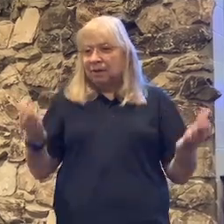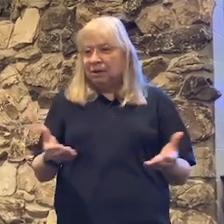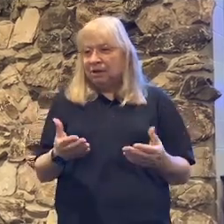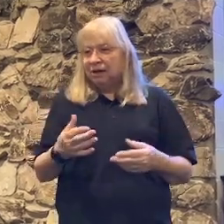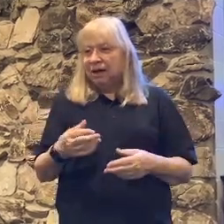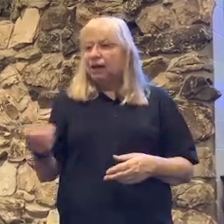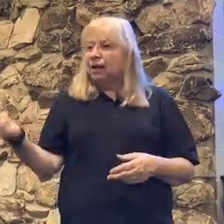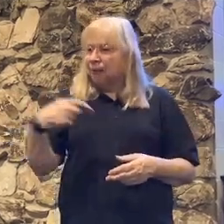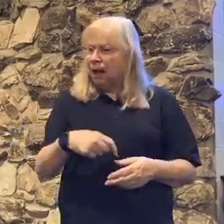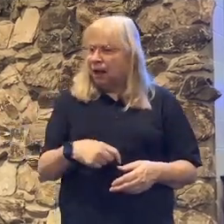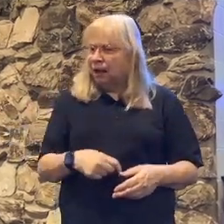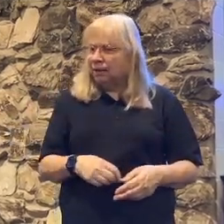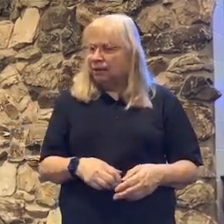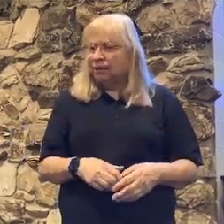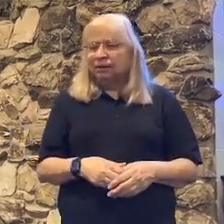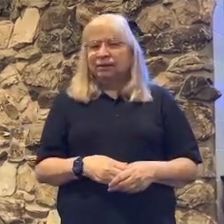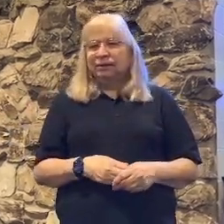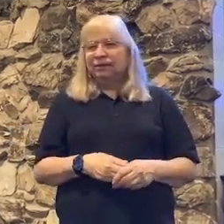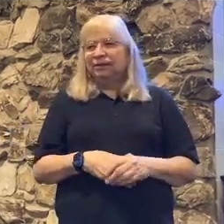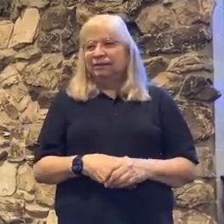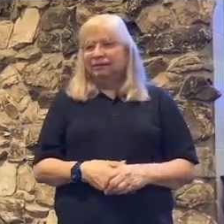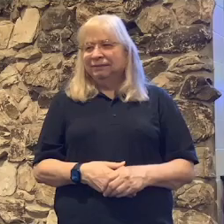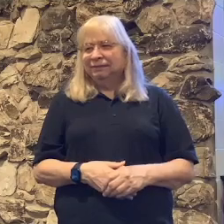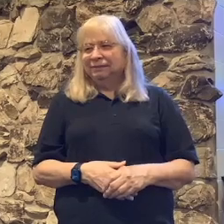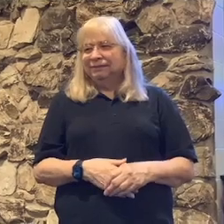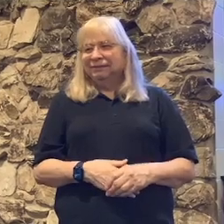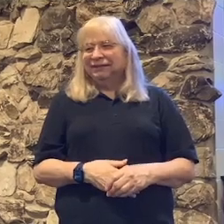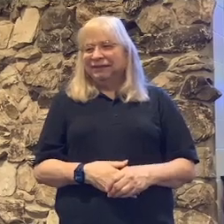Oh, come on. You're not that small.